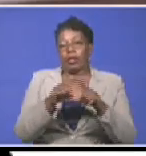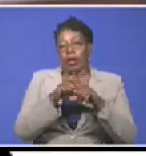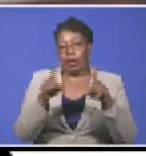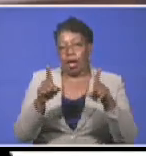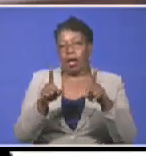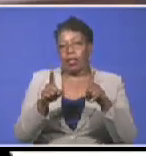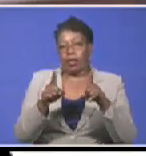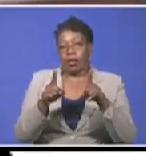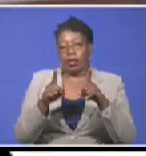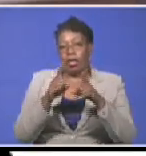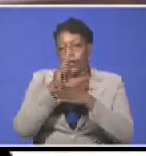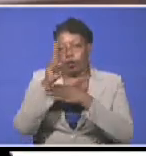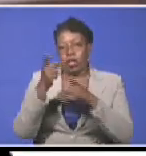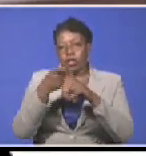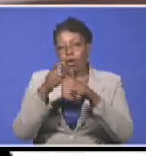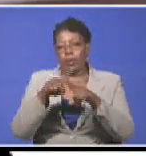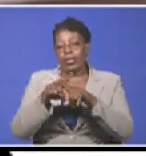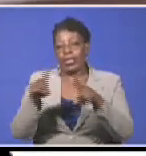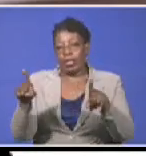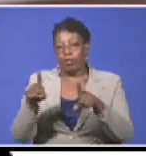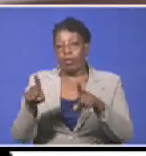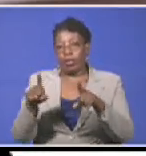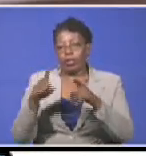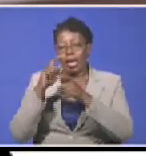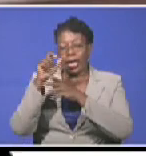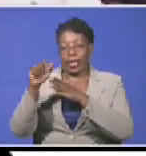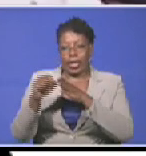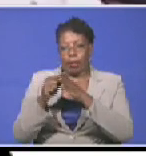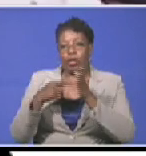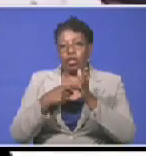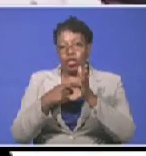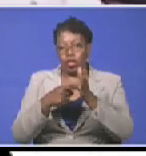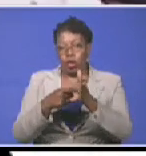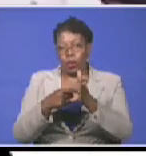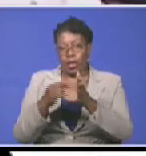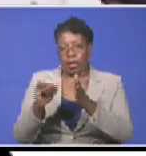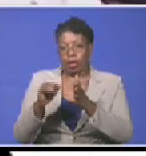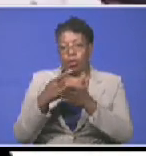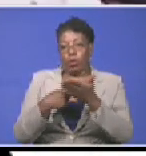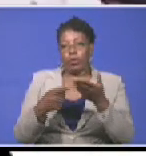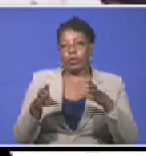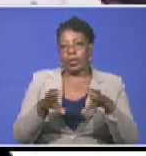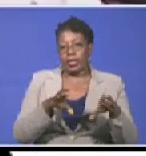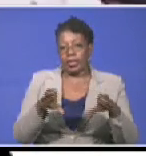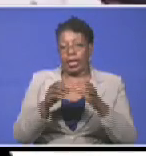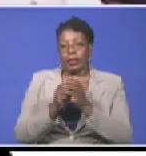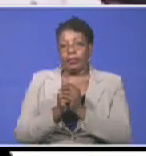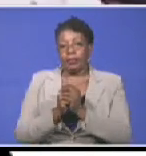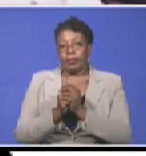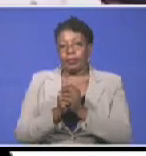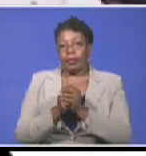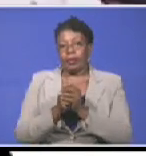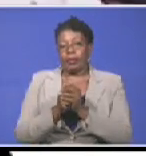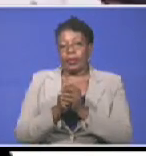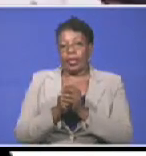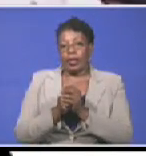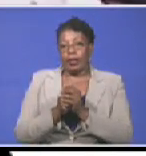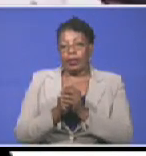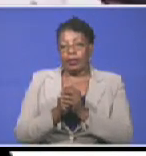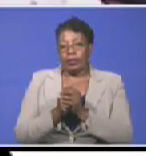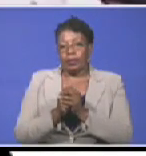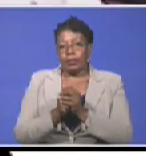cameras, taking statements of security officers and other personnel. That prompted opposition leader Philip Davis to rise on a point of